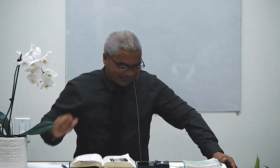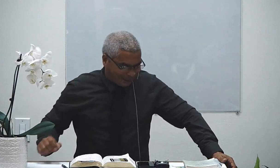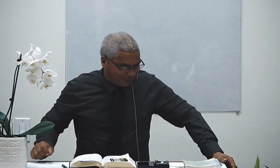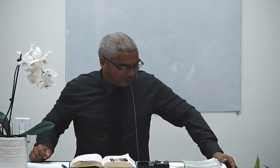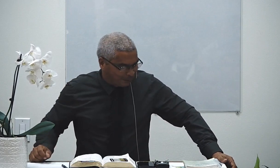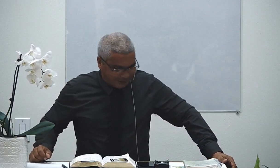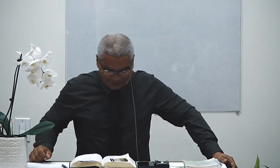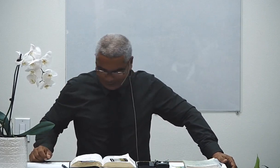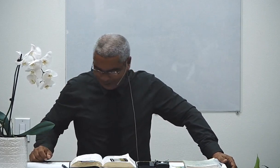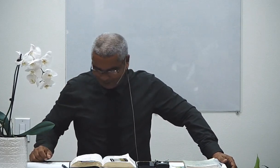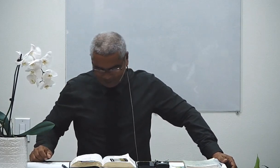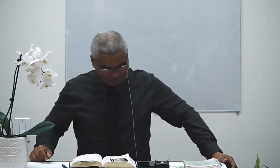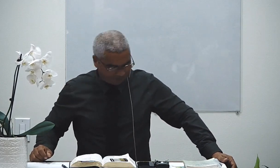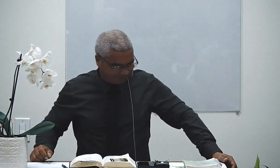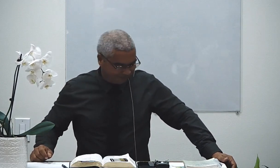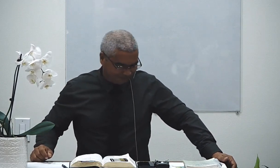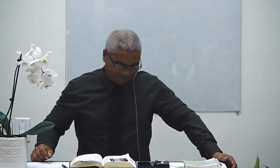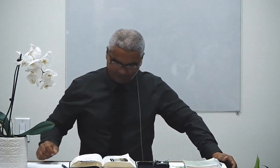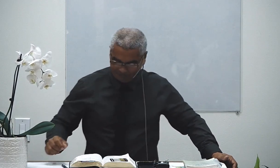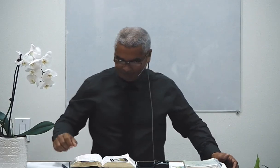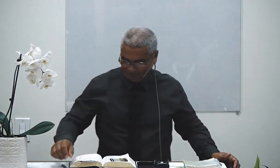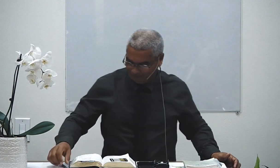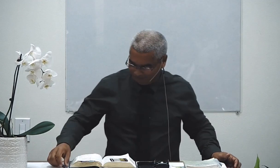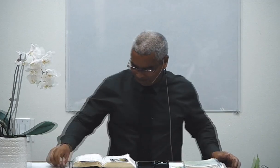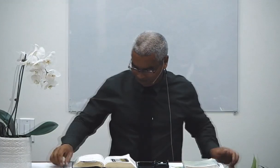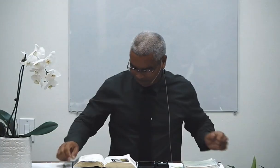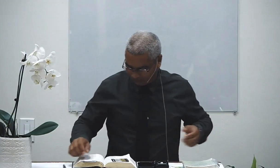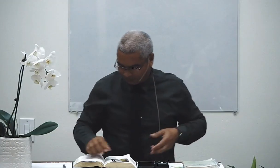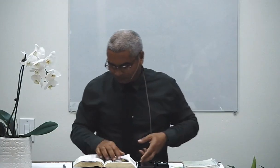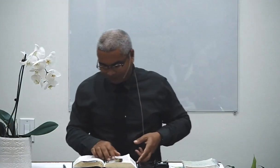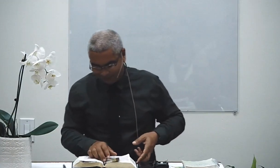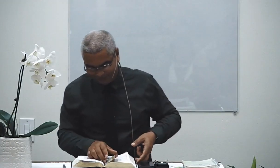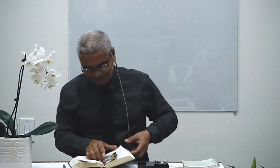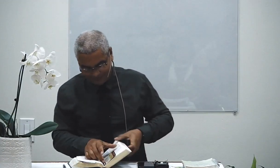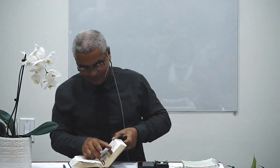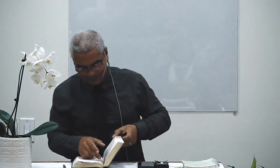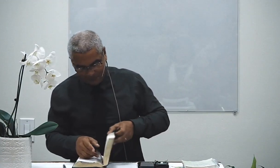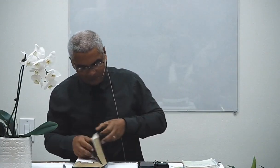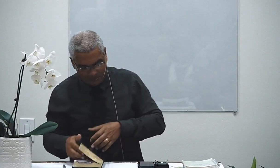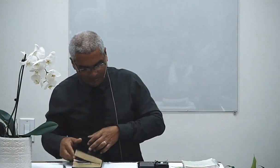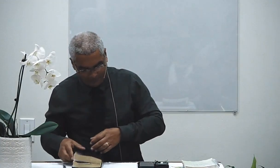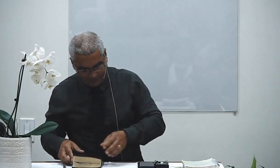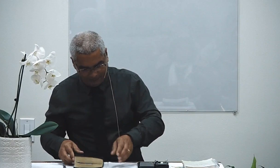understood? So let us finish with the song of the children.